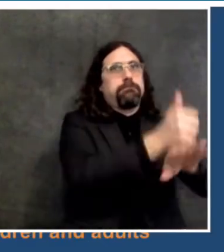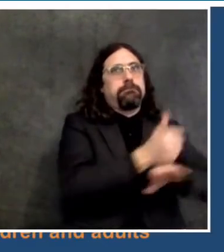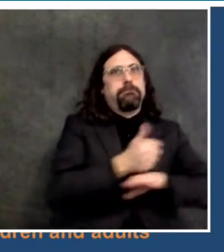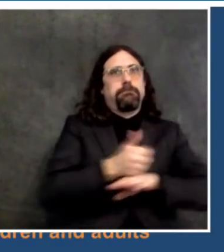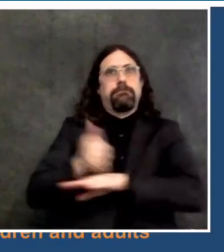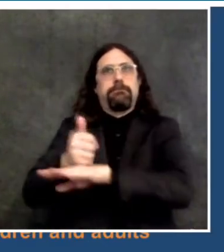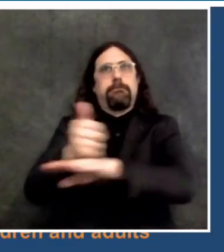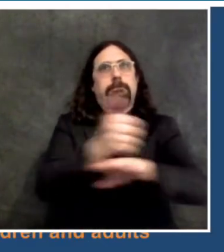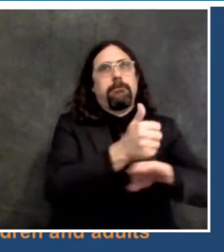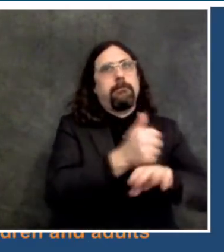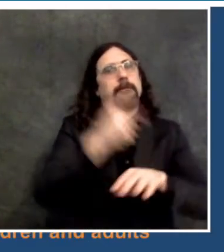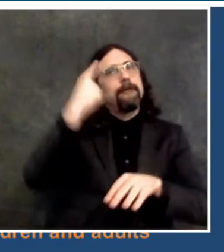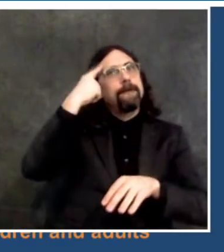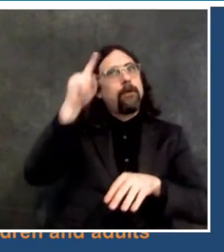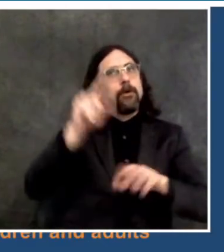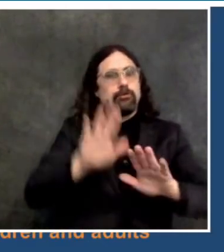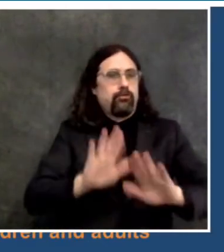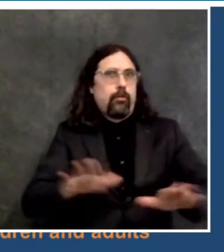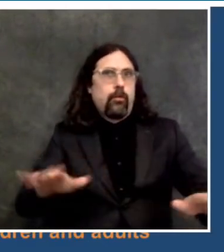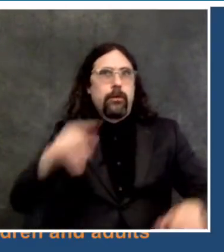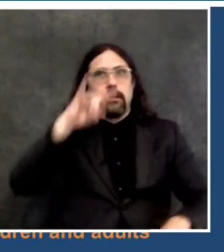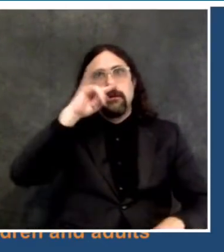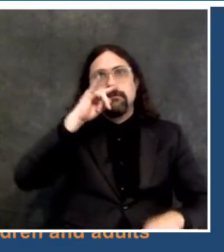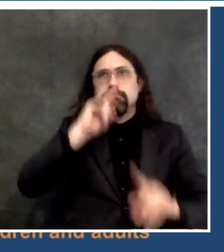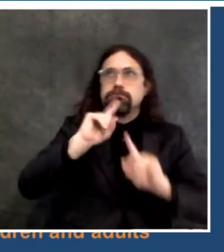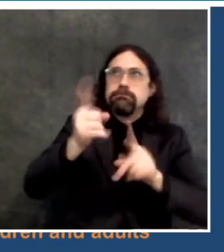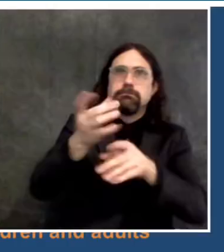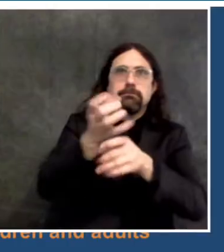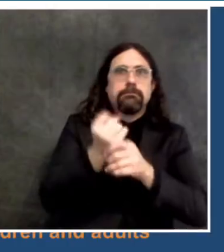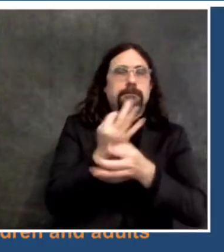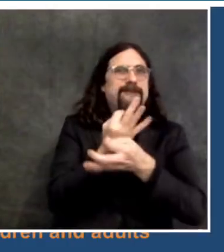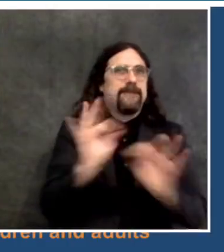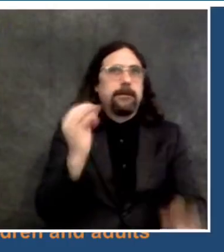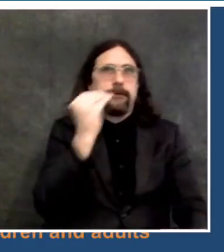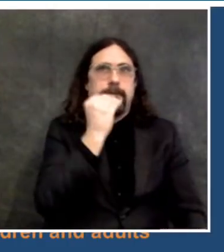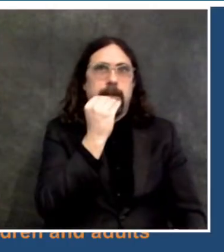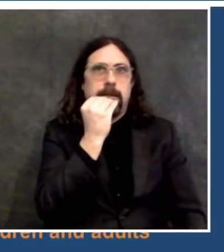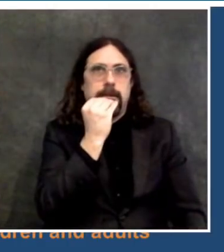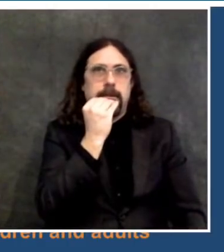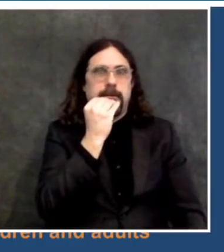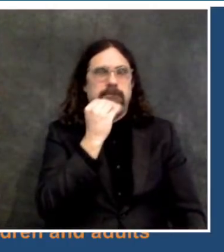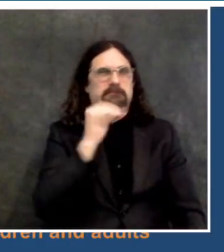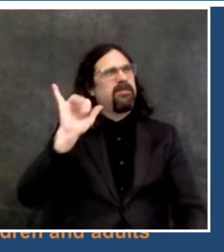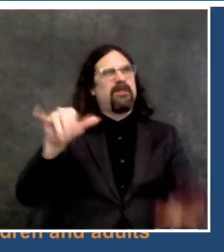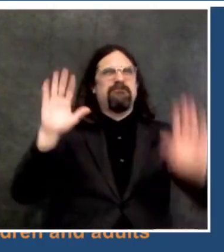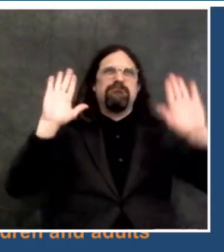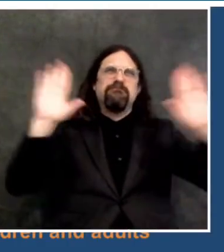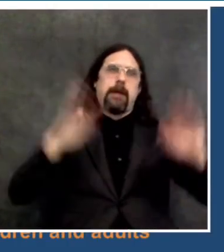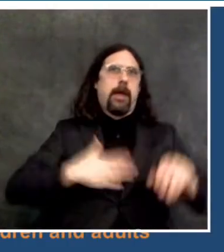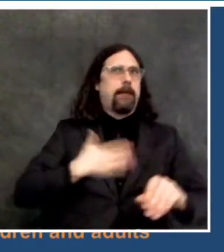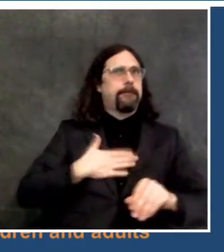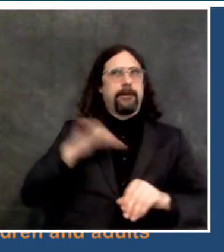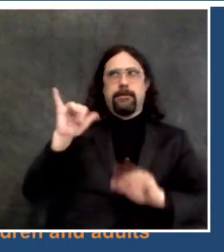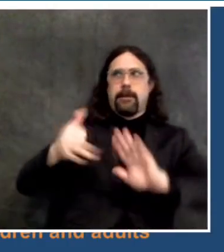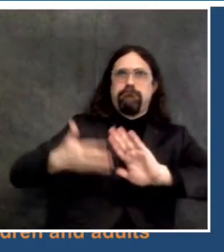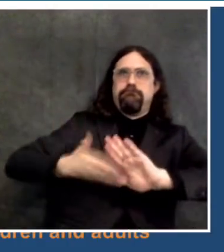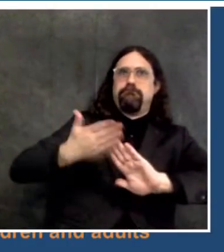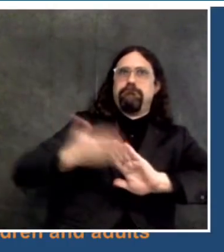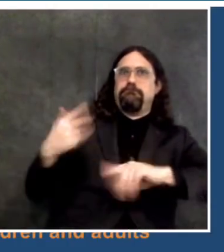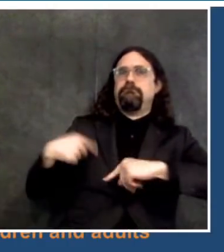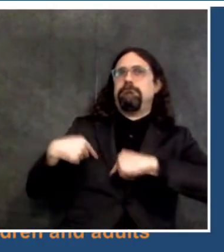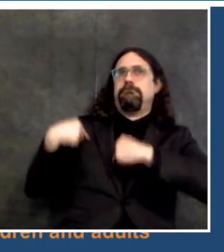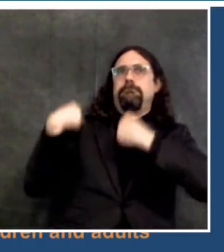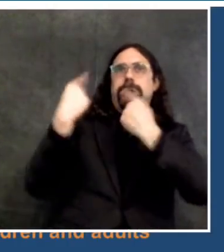them home and eat them when they're ready. If other people at home need food, they can get it for them as well. So what we're doing